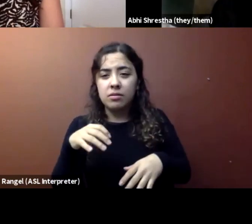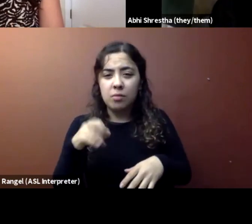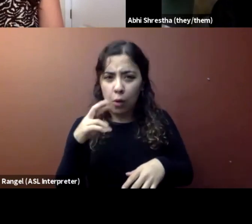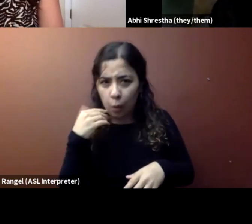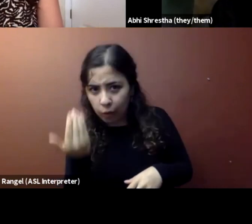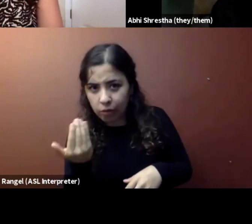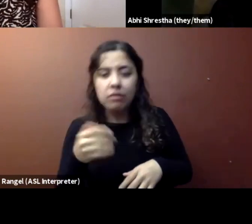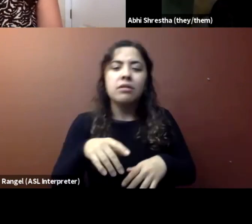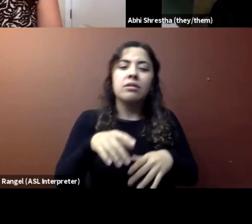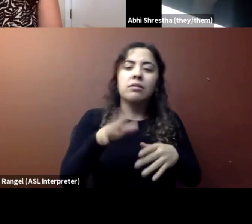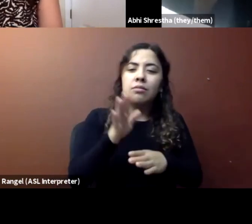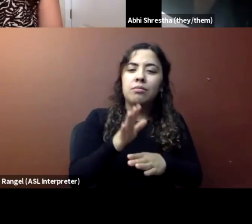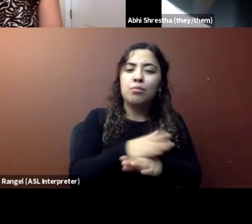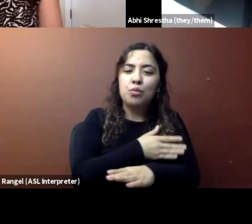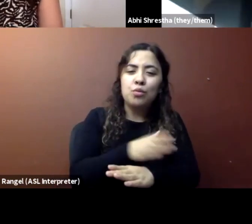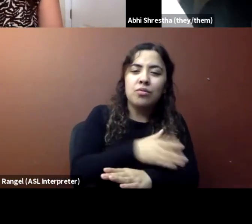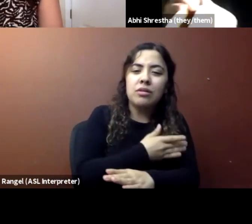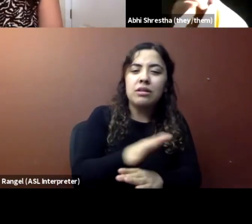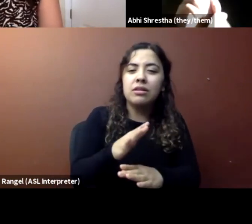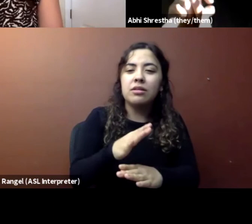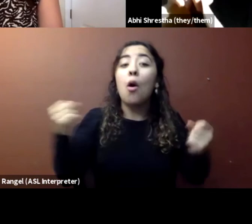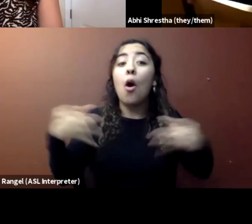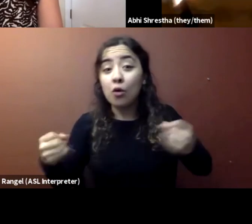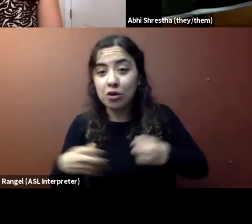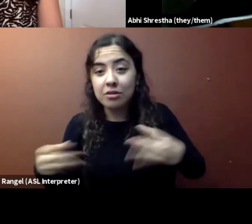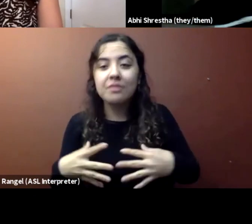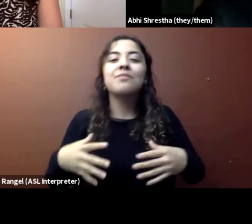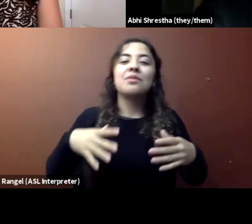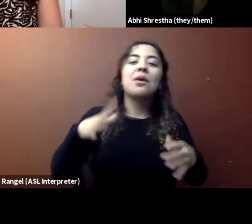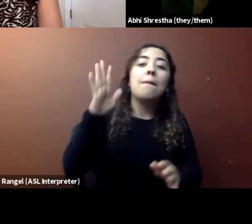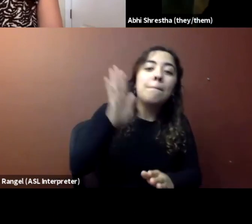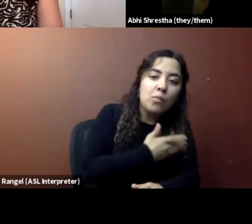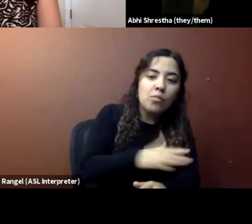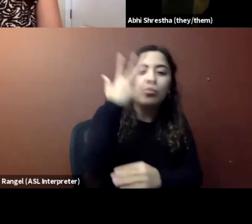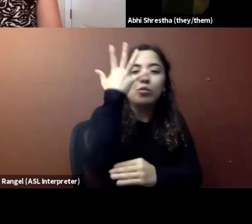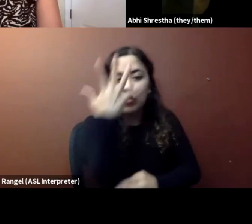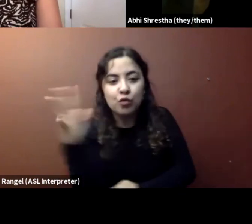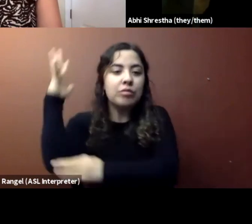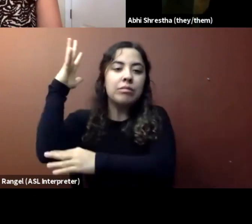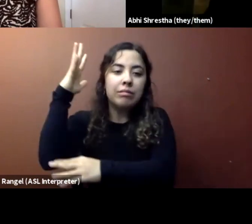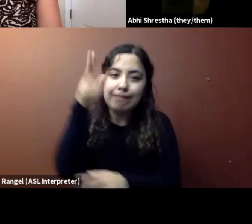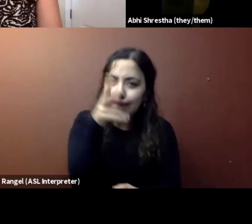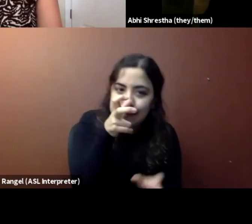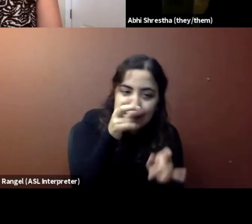Yeah, it's a little bit dark, but I think there was a lot of hope in the exercise as well.